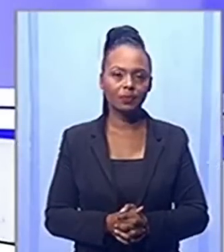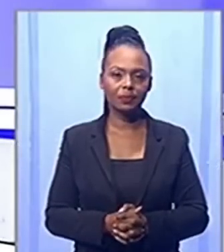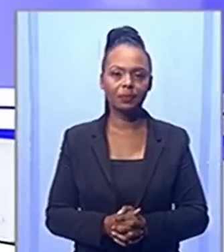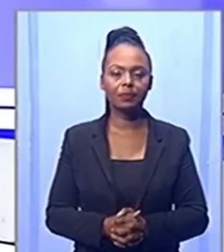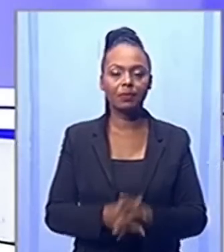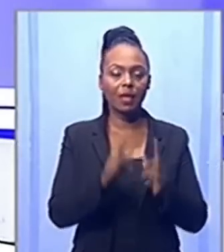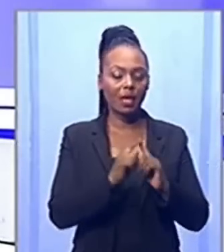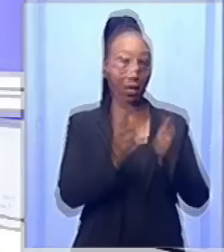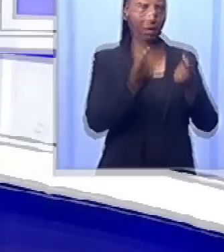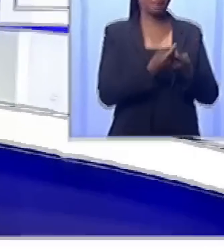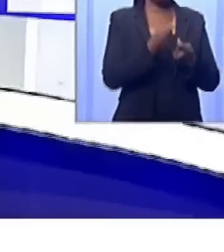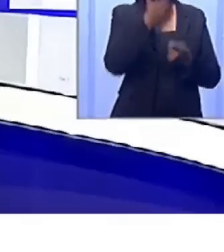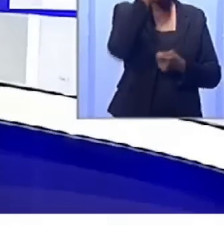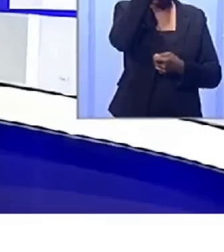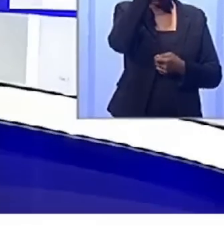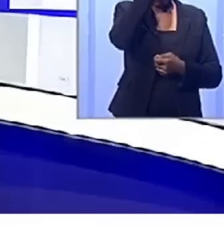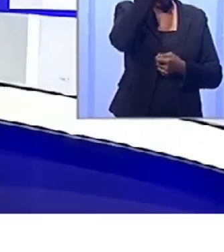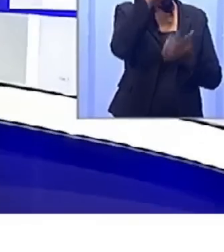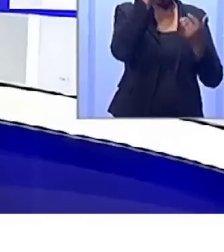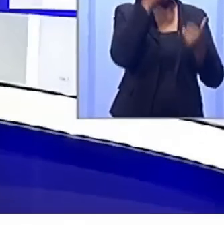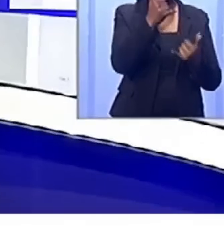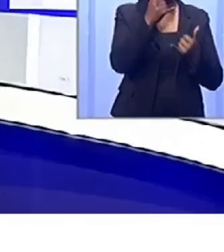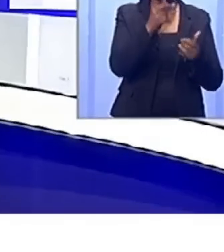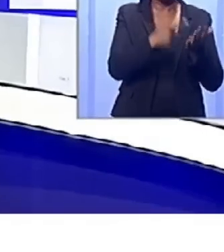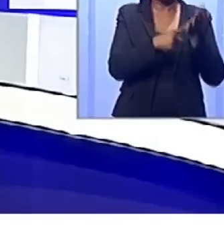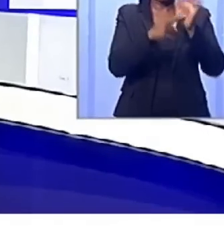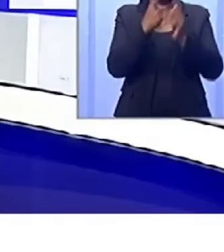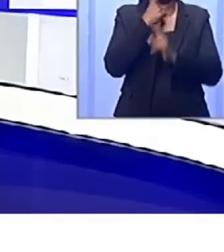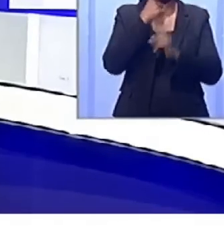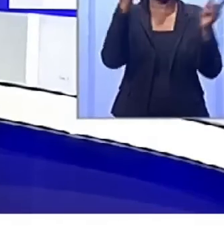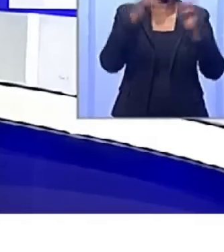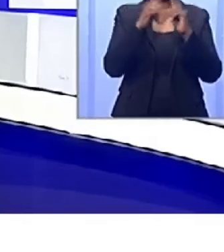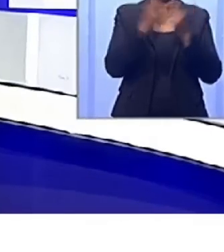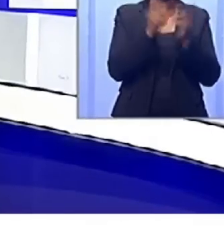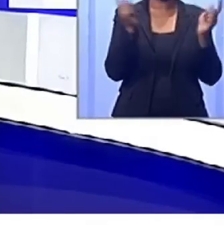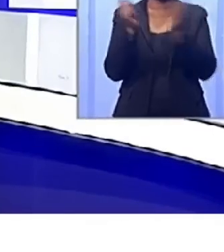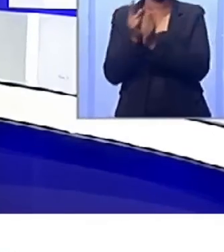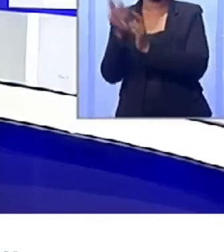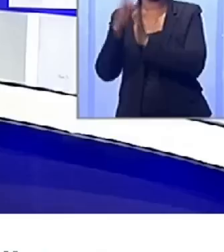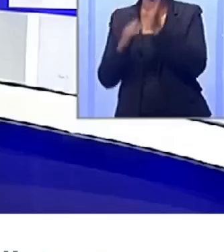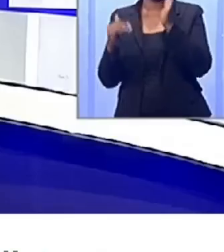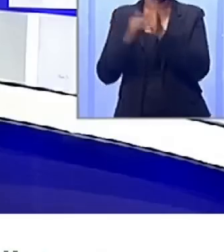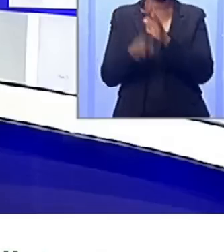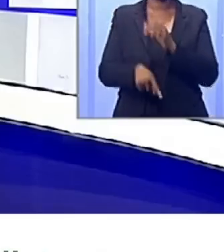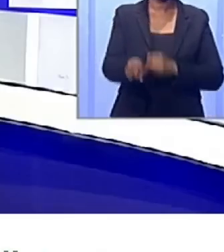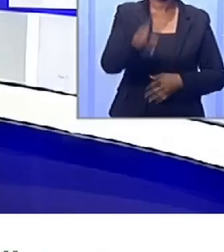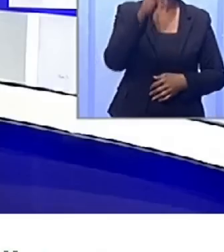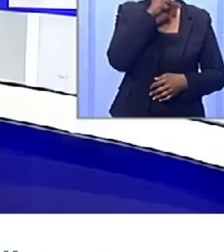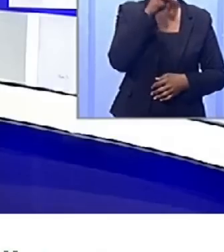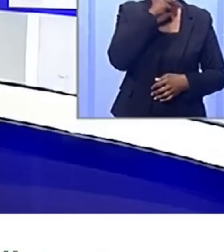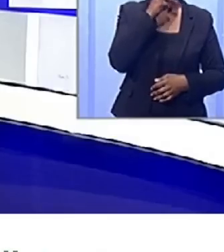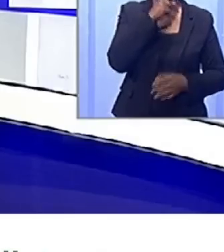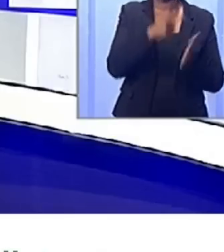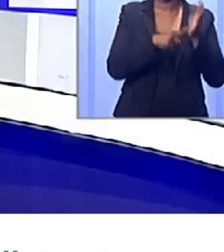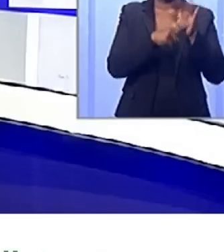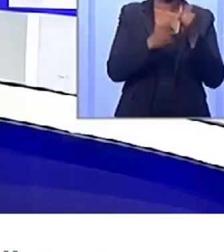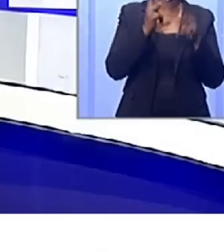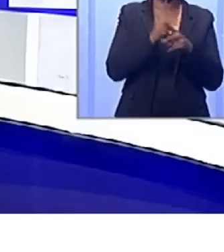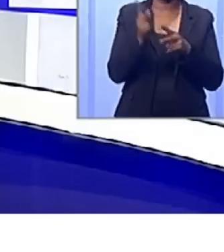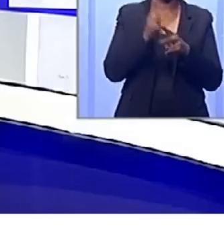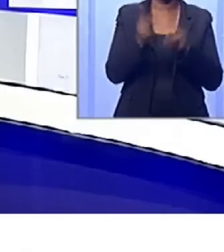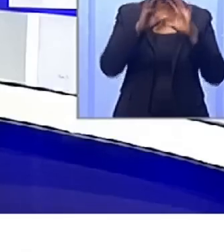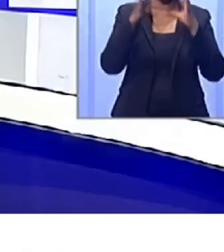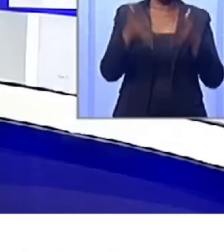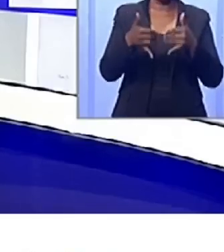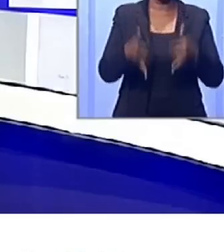Sehlopha sana sa di-Springboks se phatlaladitse sehlopha se matla se tlang bapala le New Zealand Twickenham ka Labohlano e le karolo ya ho itukisetsa dipapadi tsa mohope